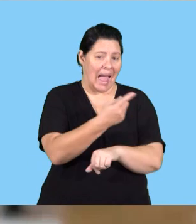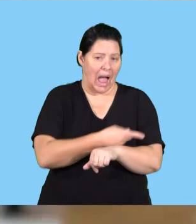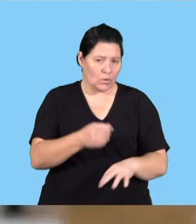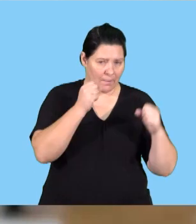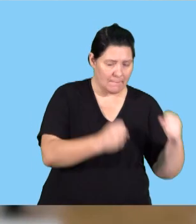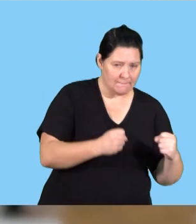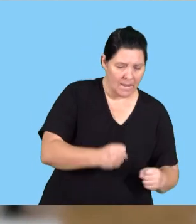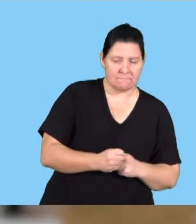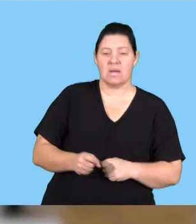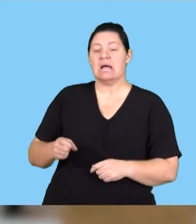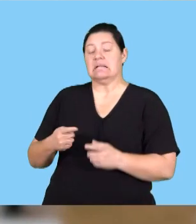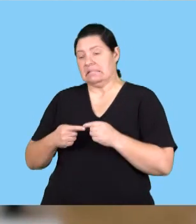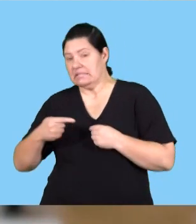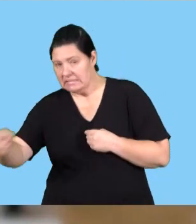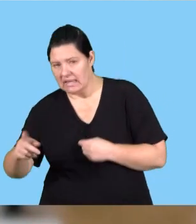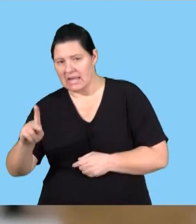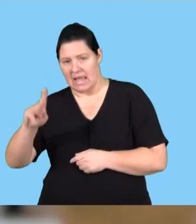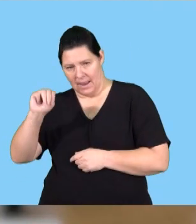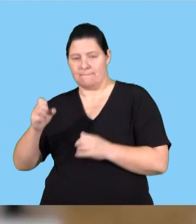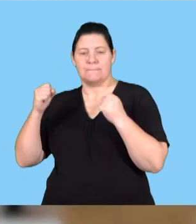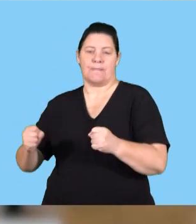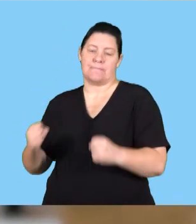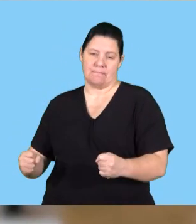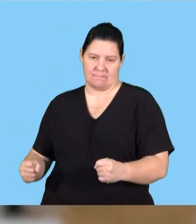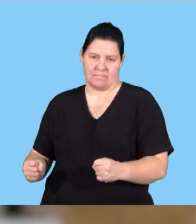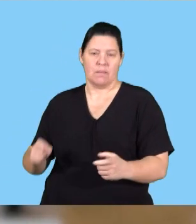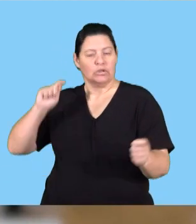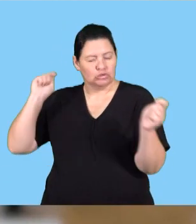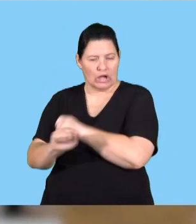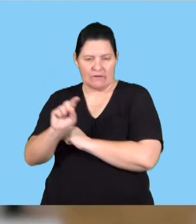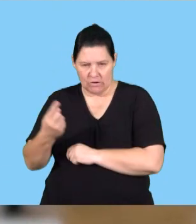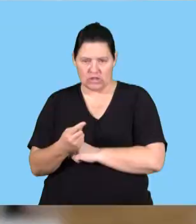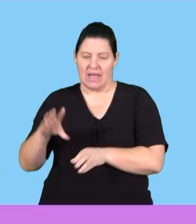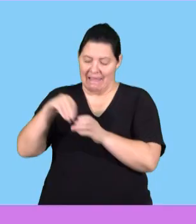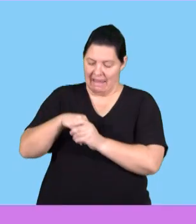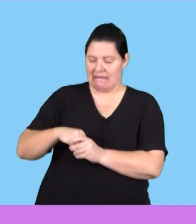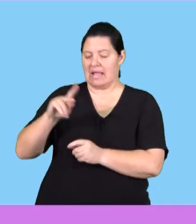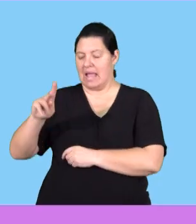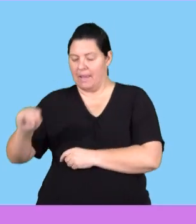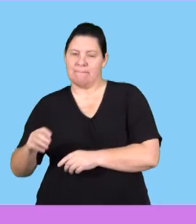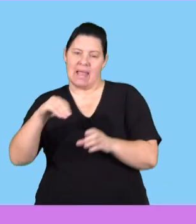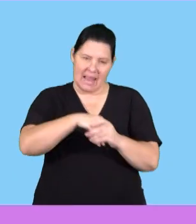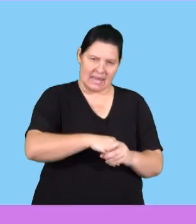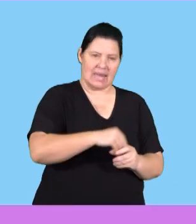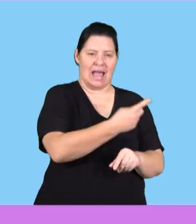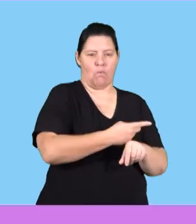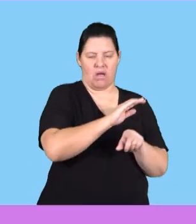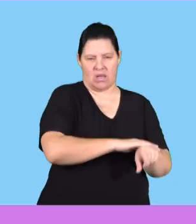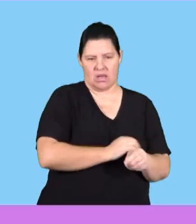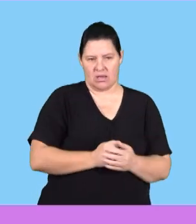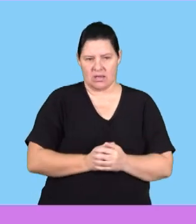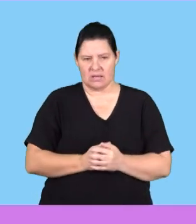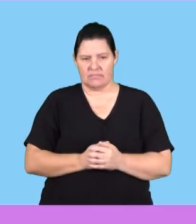in kilometers if your answer has to be given in kilometers per hour. And the early rounding as well,